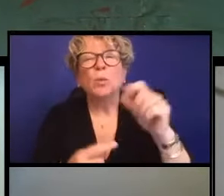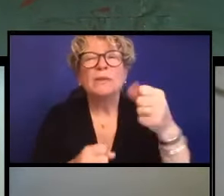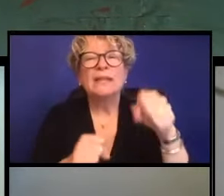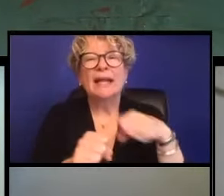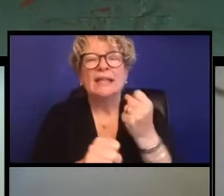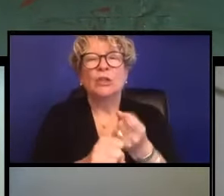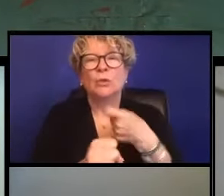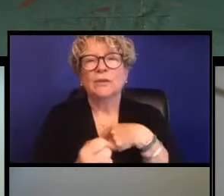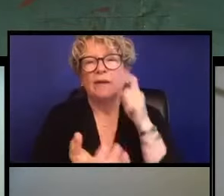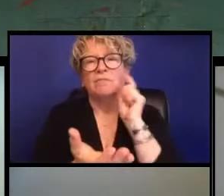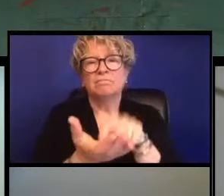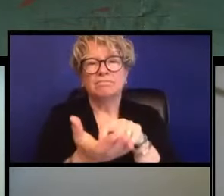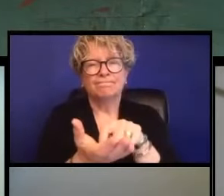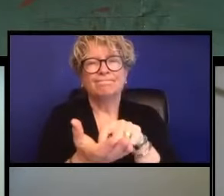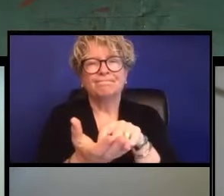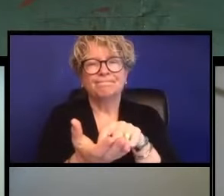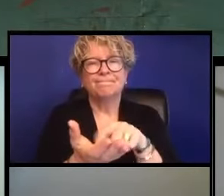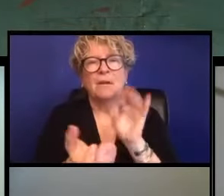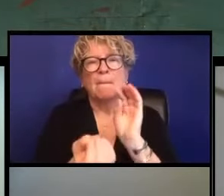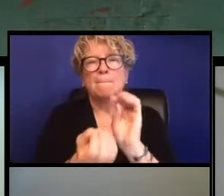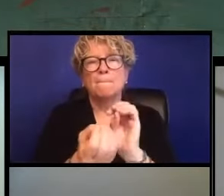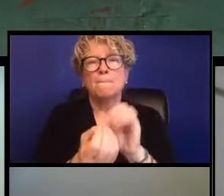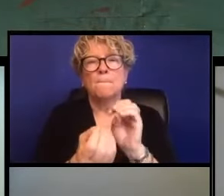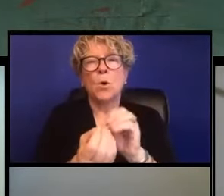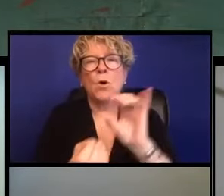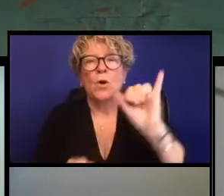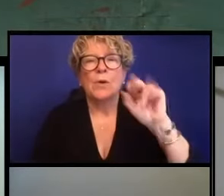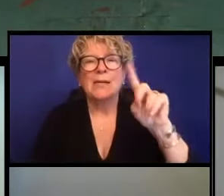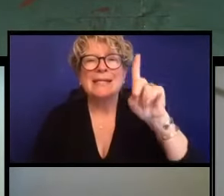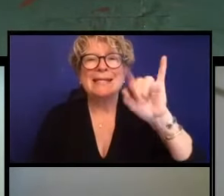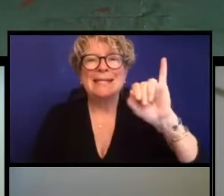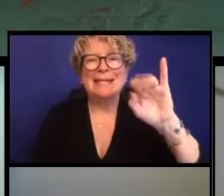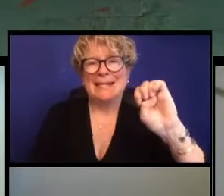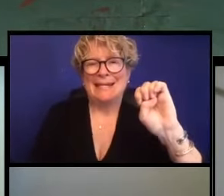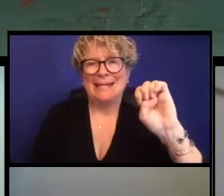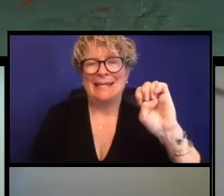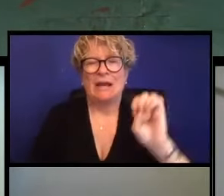lot more what I would call indie online magazines